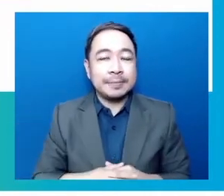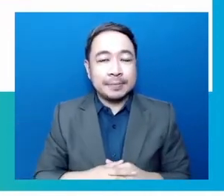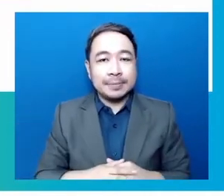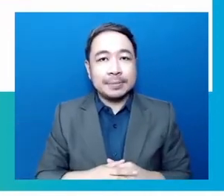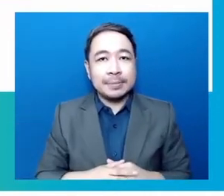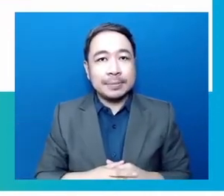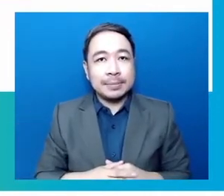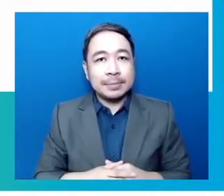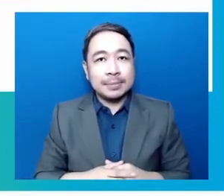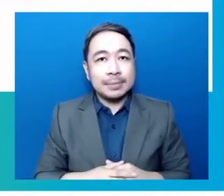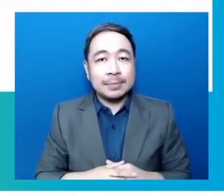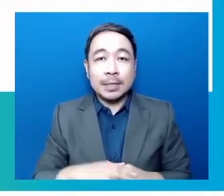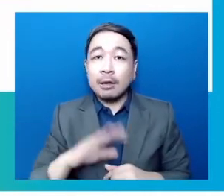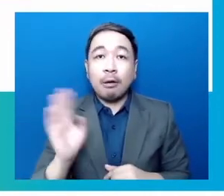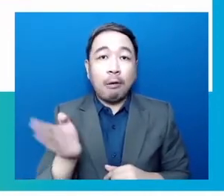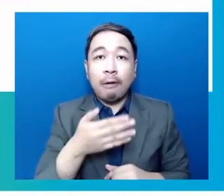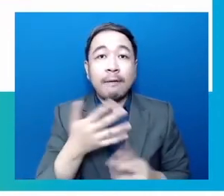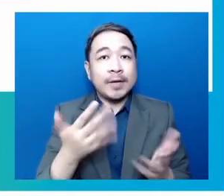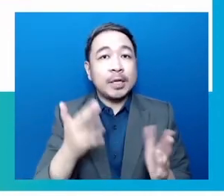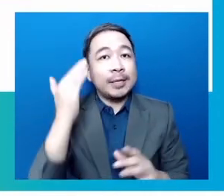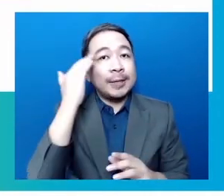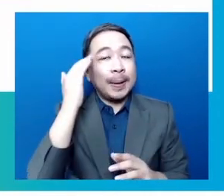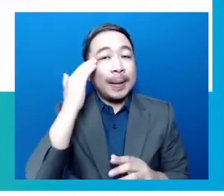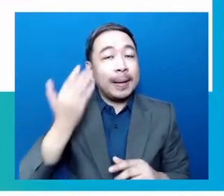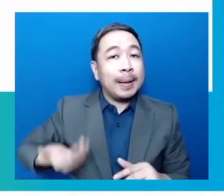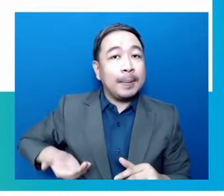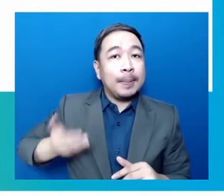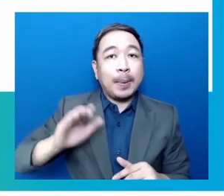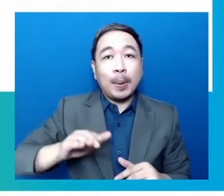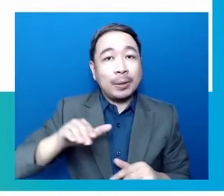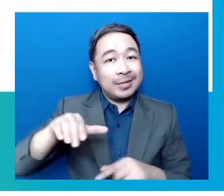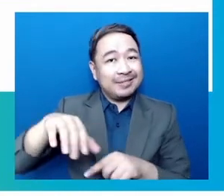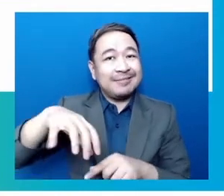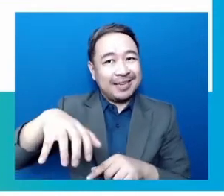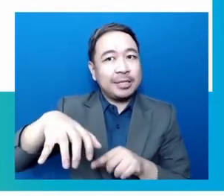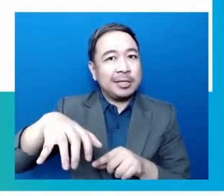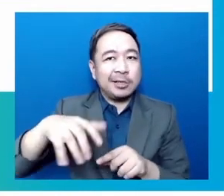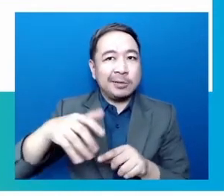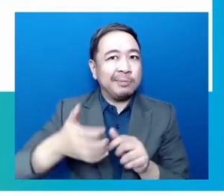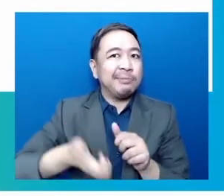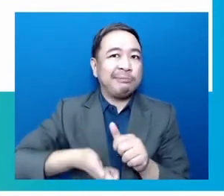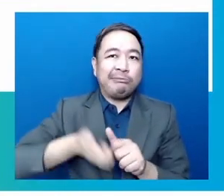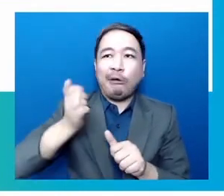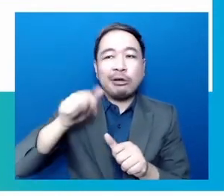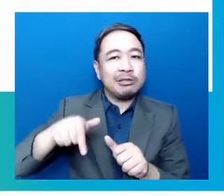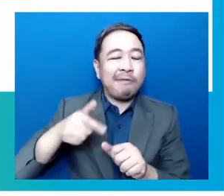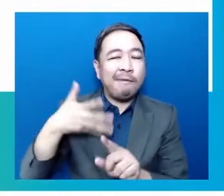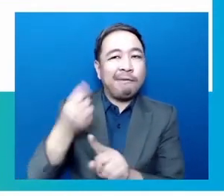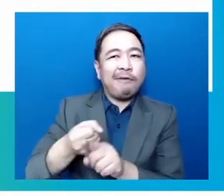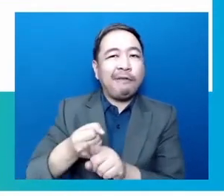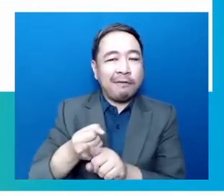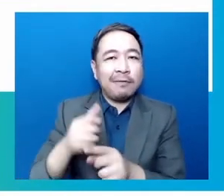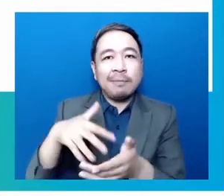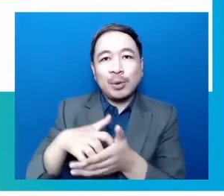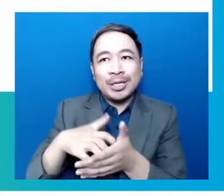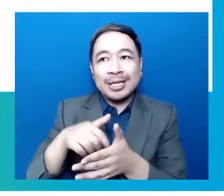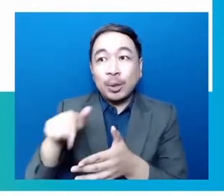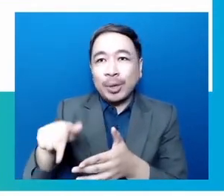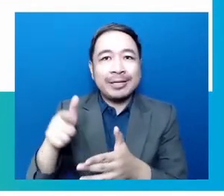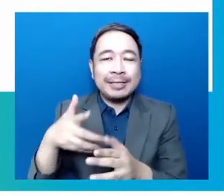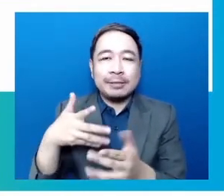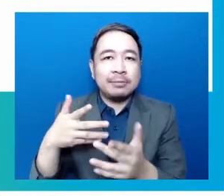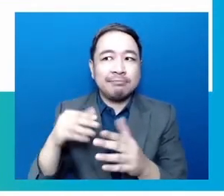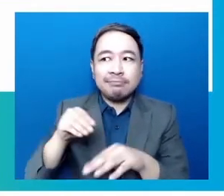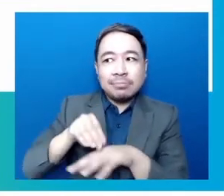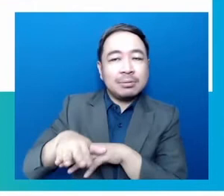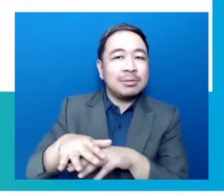Everybody, you know that Bangladesh is one of the most vulnerable countries due to the adverse impact of climate change.